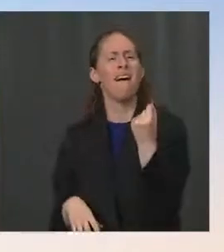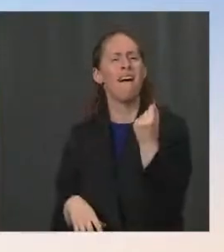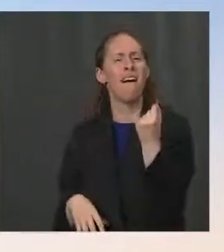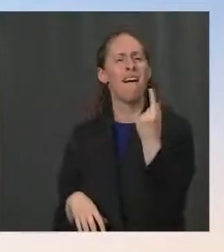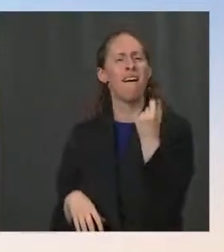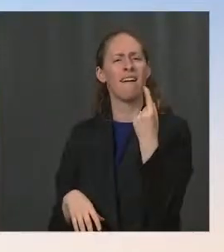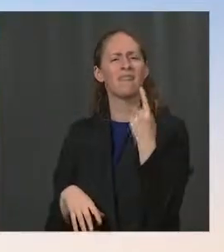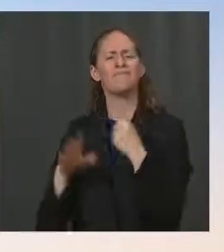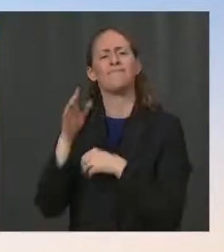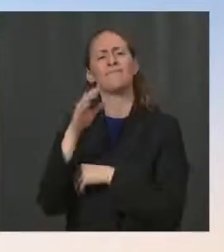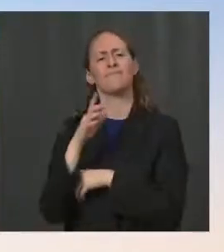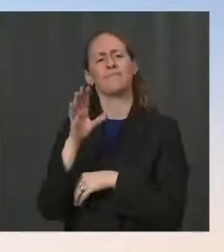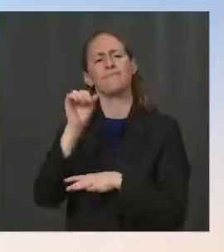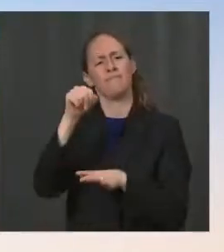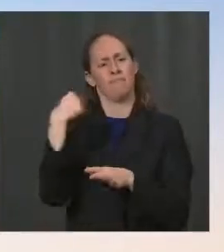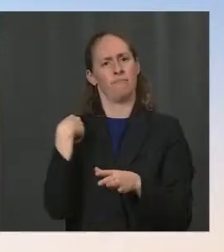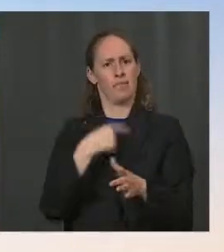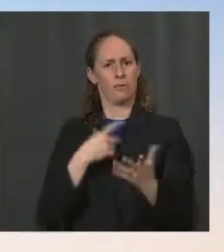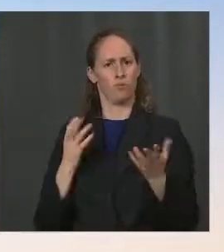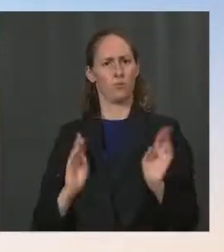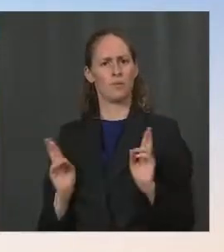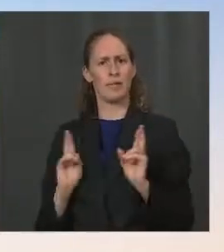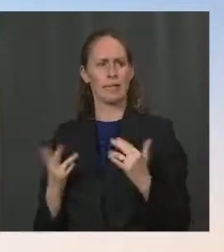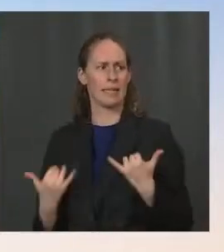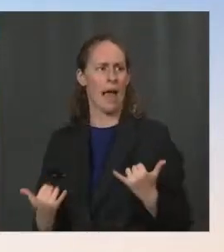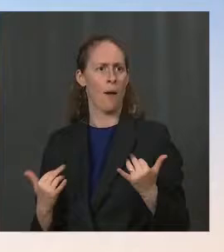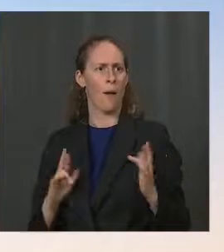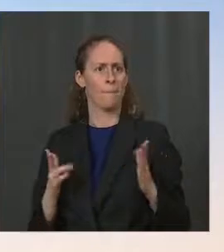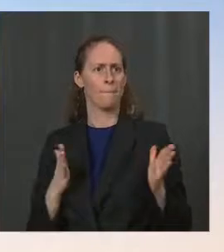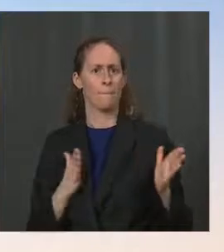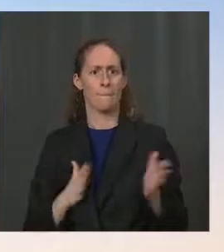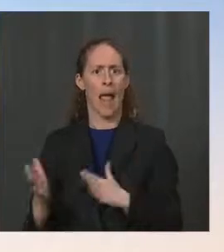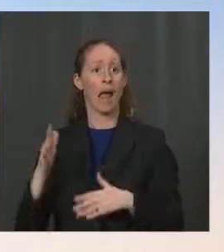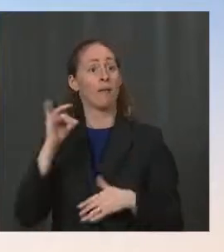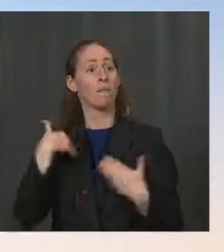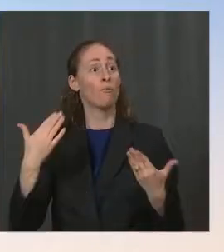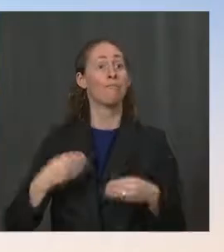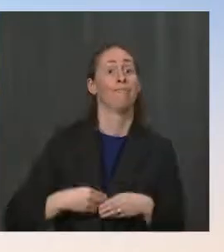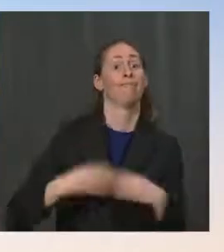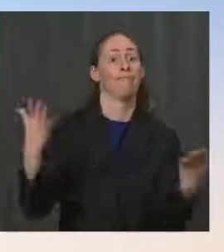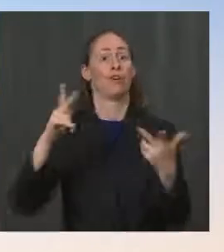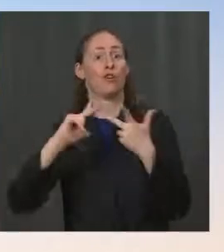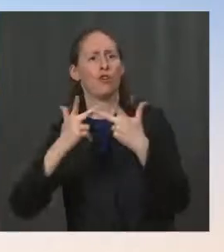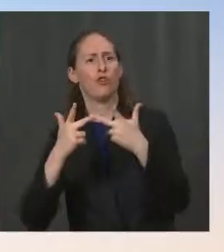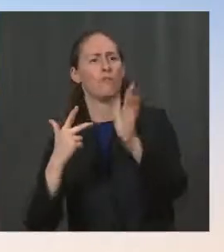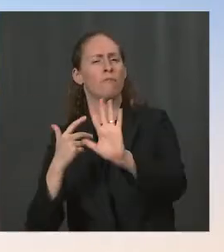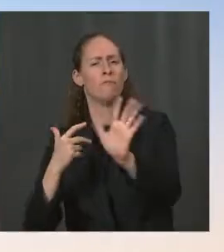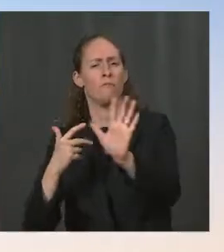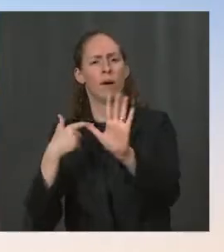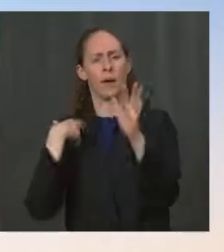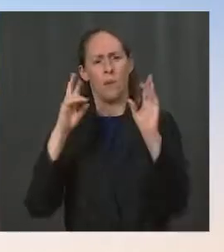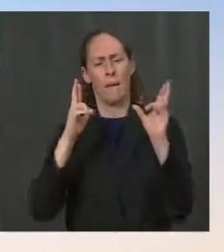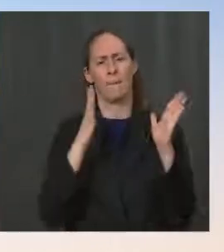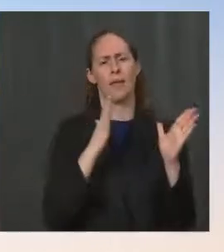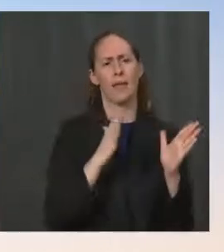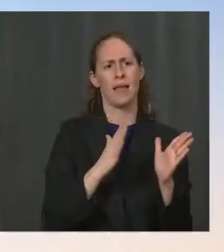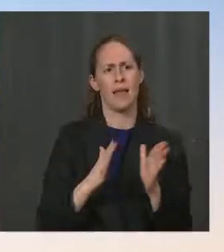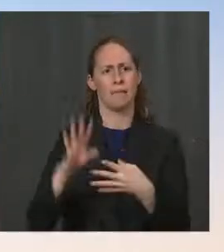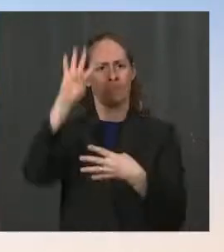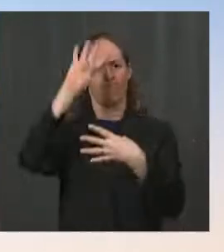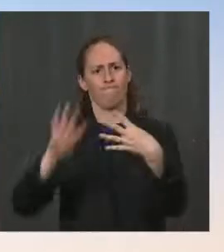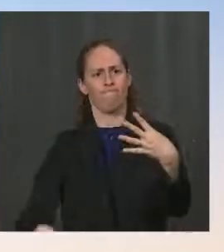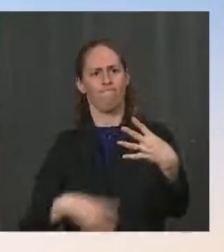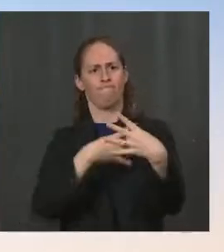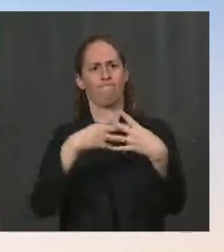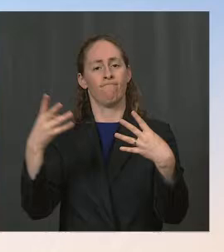there needs to be a plan in place to implement these booster shots around the country. But I will tell you that this was a recommendation made by our nation's leading